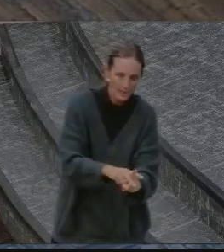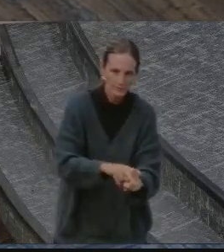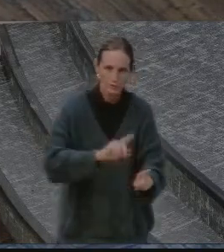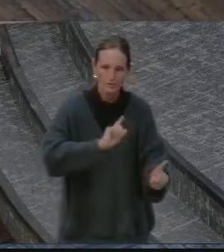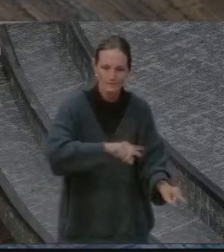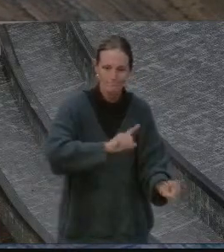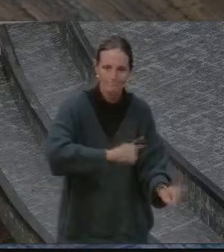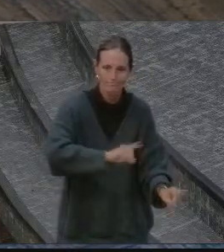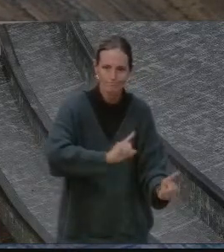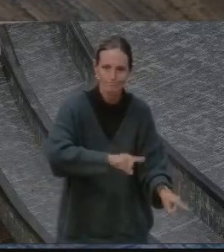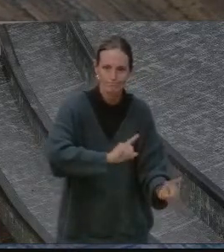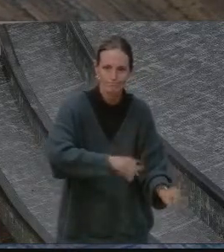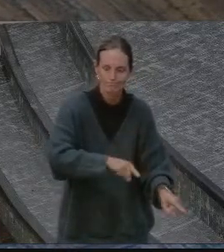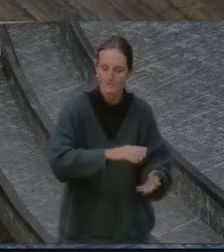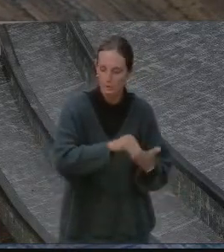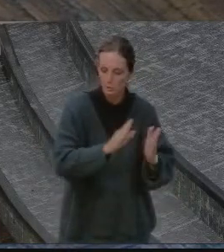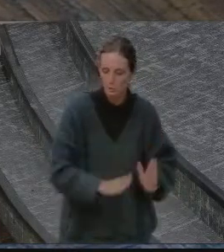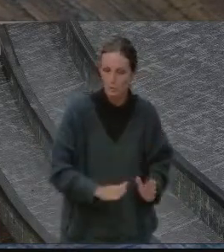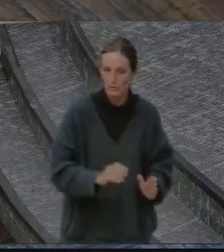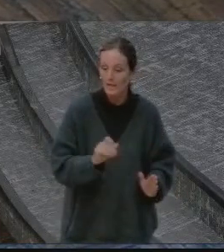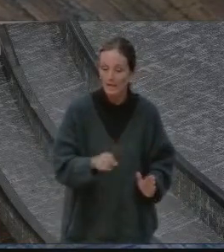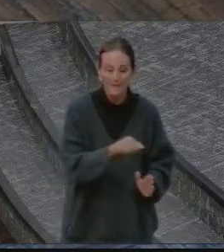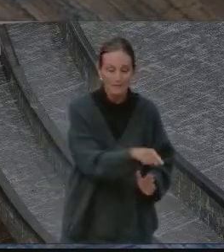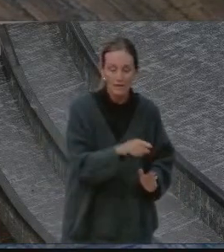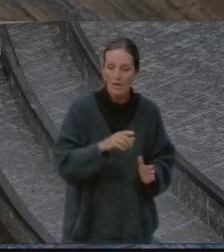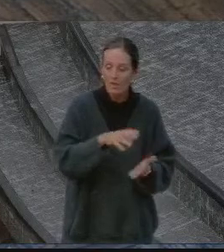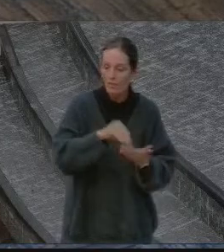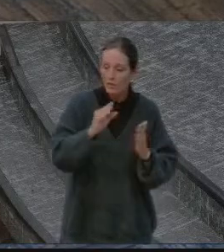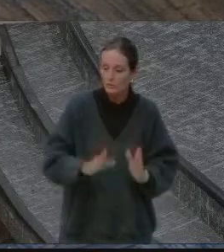So when a student comes back from